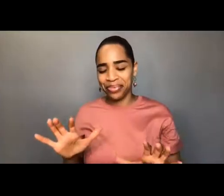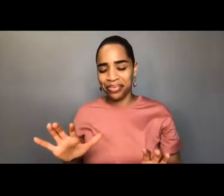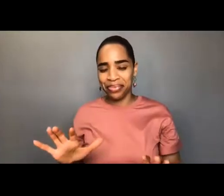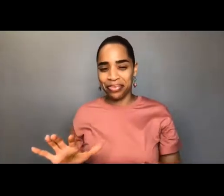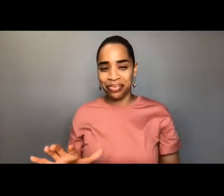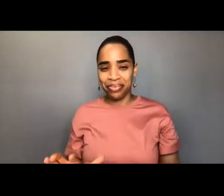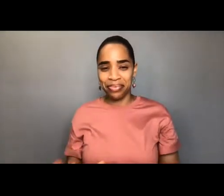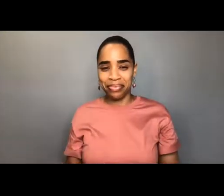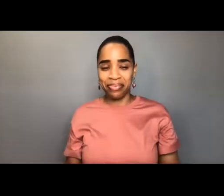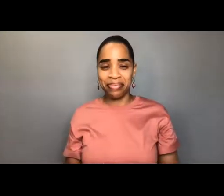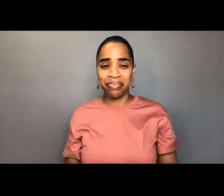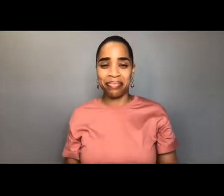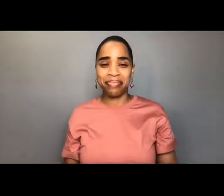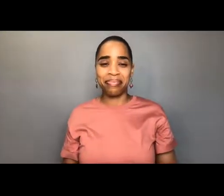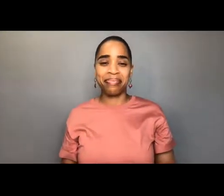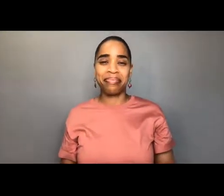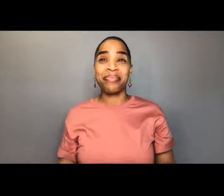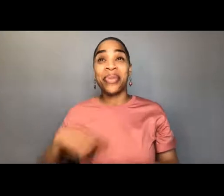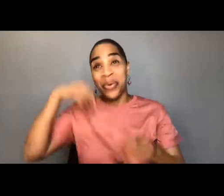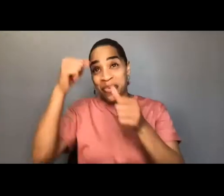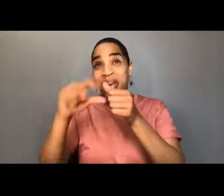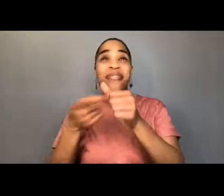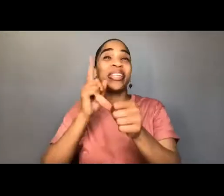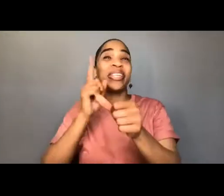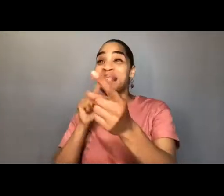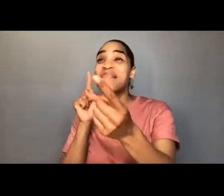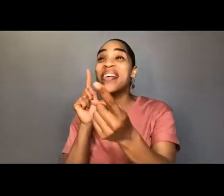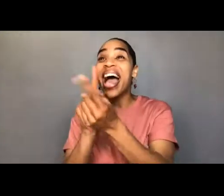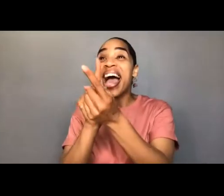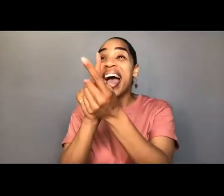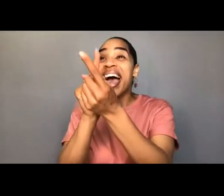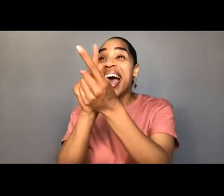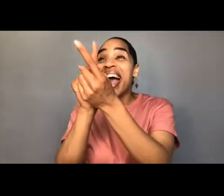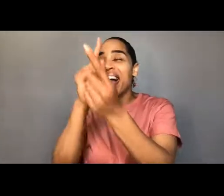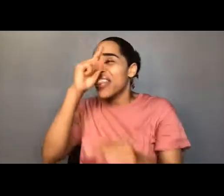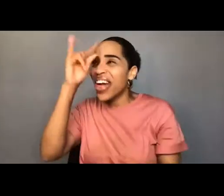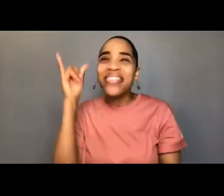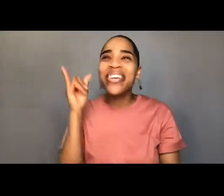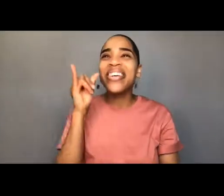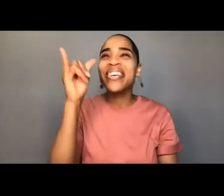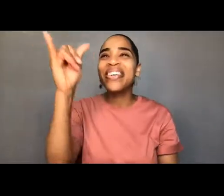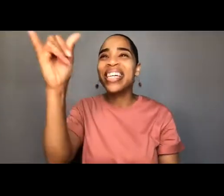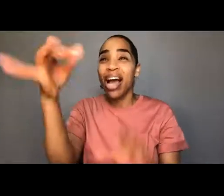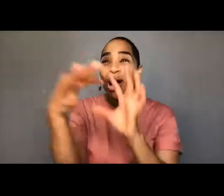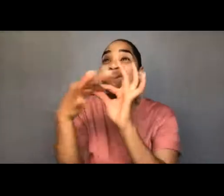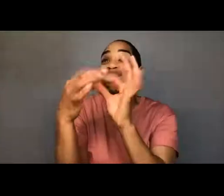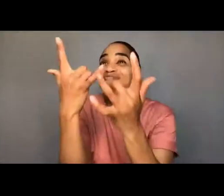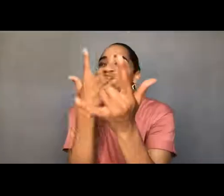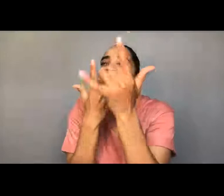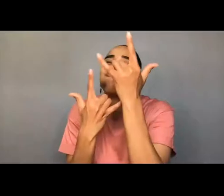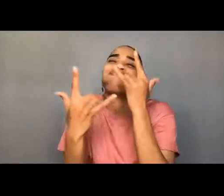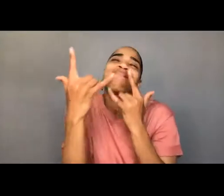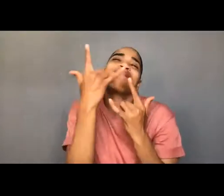head. Just like the day that I met you, the day I thought forever. You said that you left me, that'll